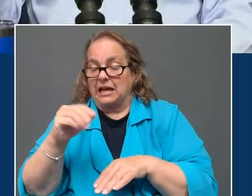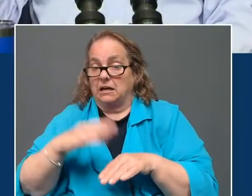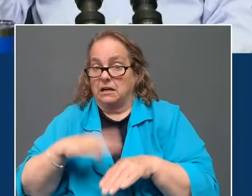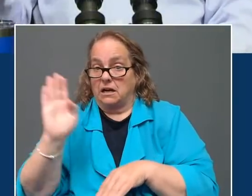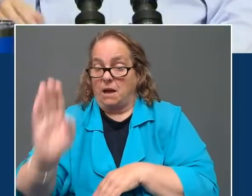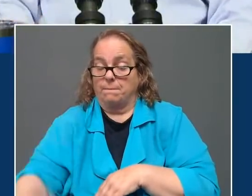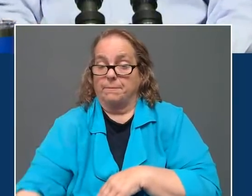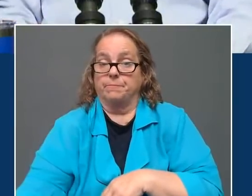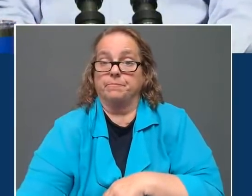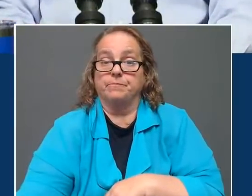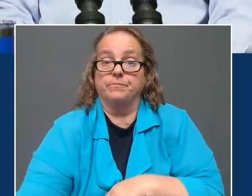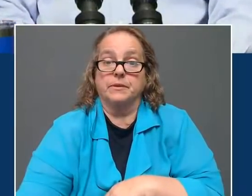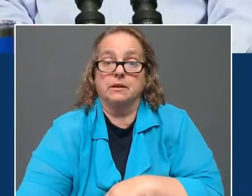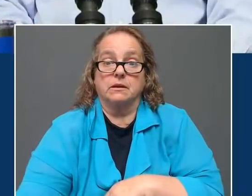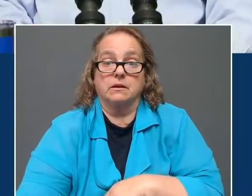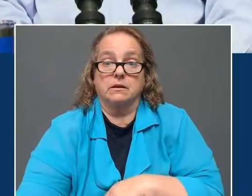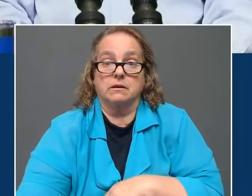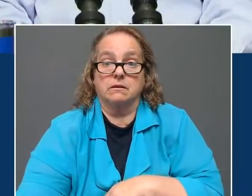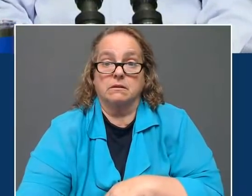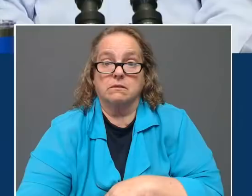now let's look at table two.